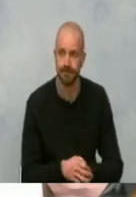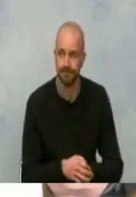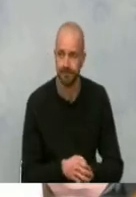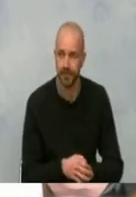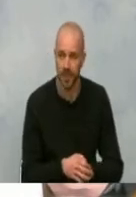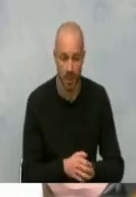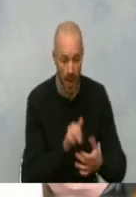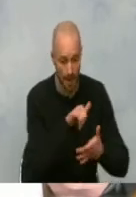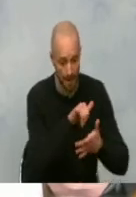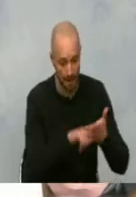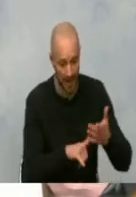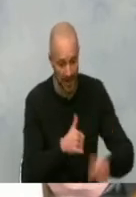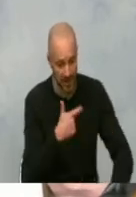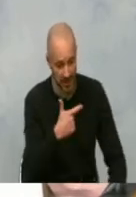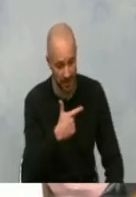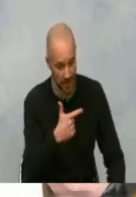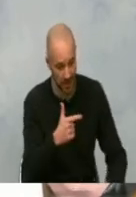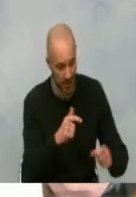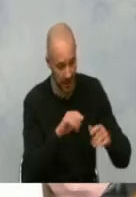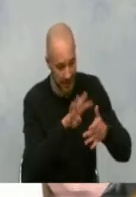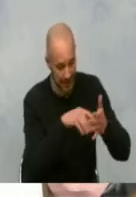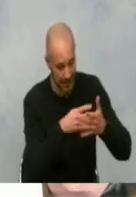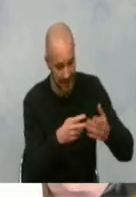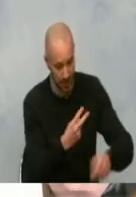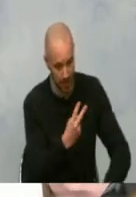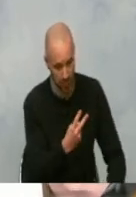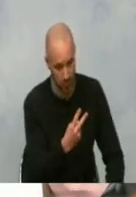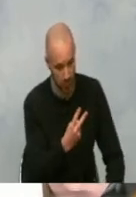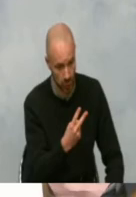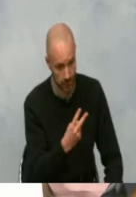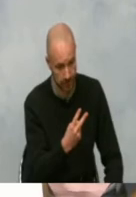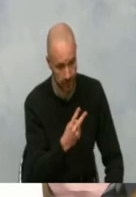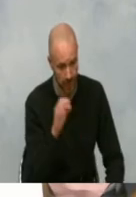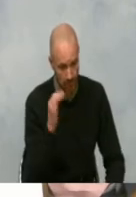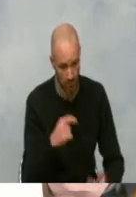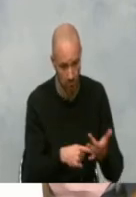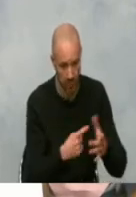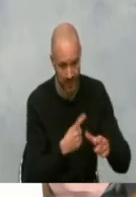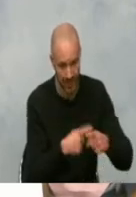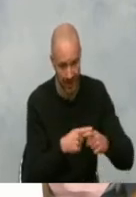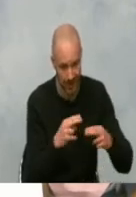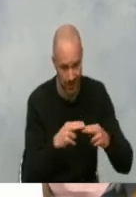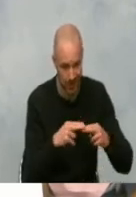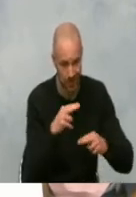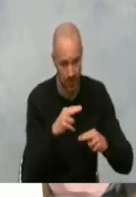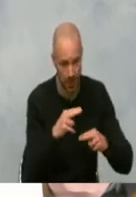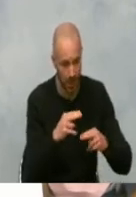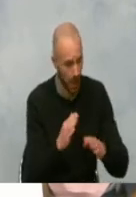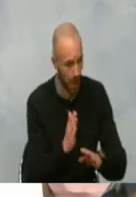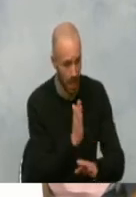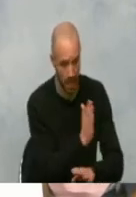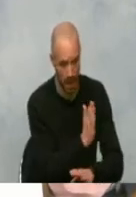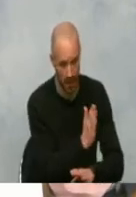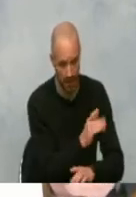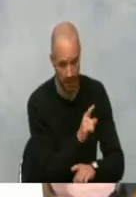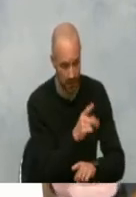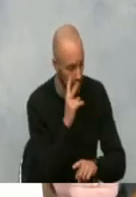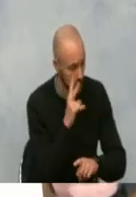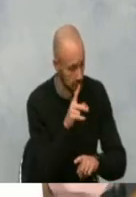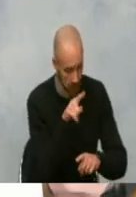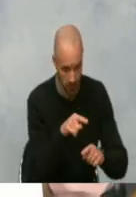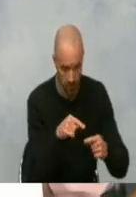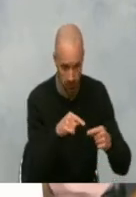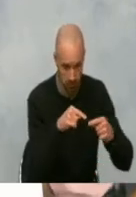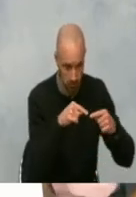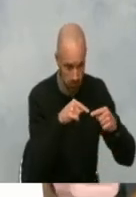page 7, table 2, council tax increases. On the left-hand side of that table, you can see a range of